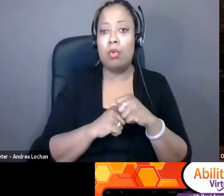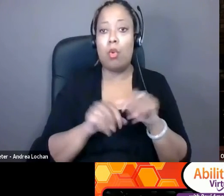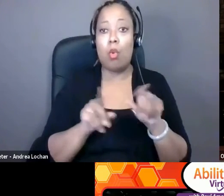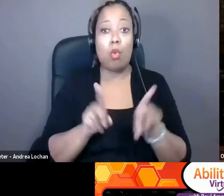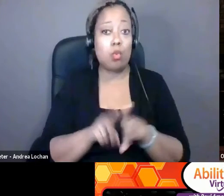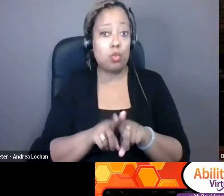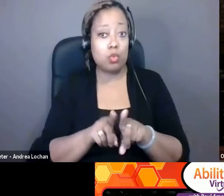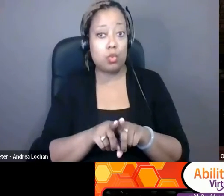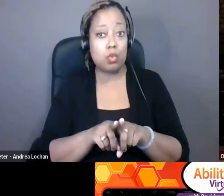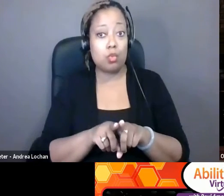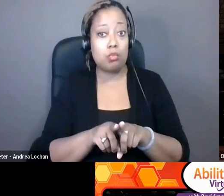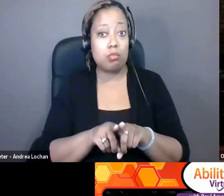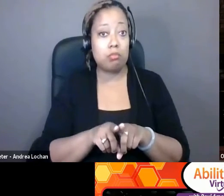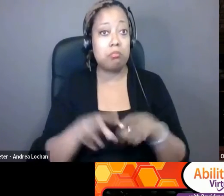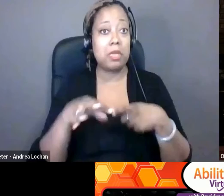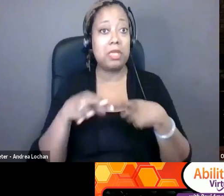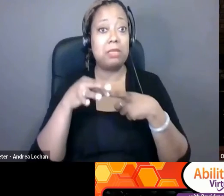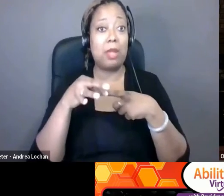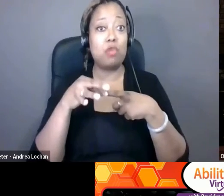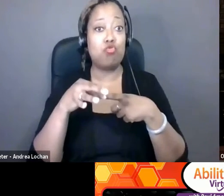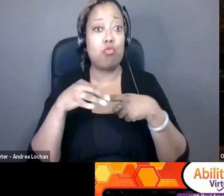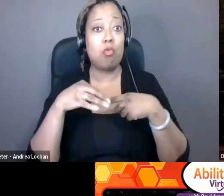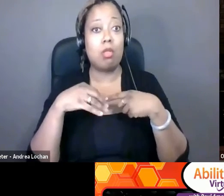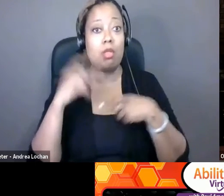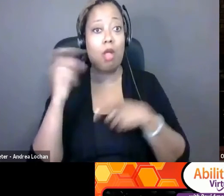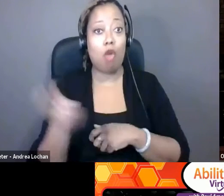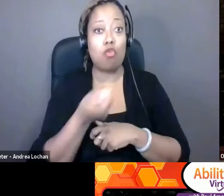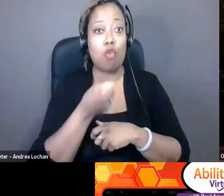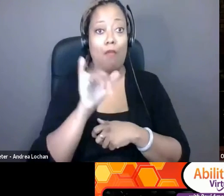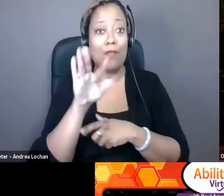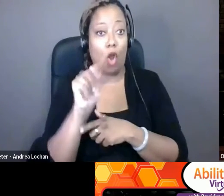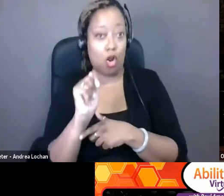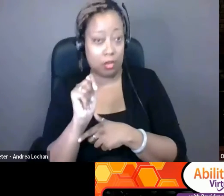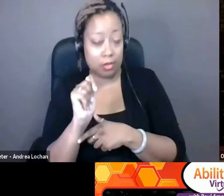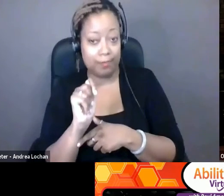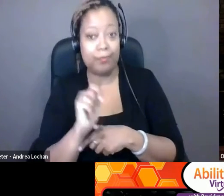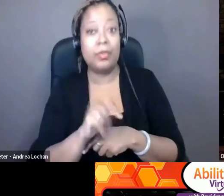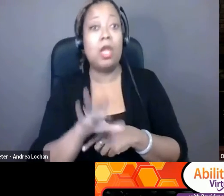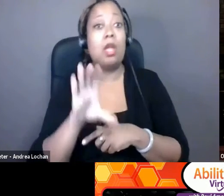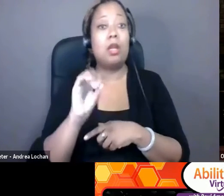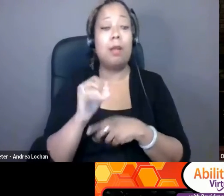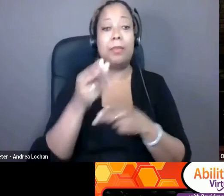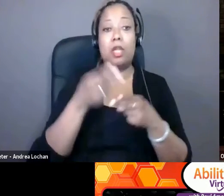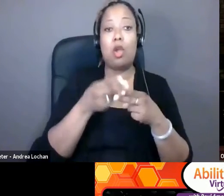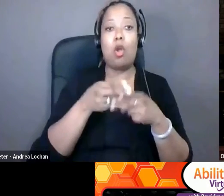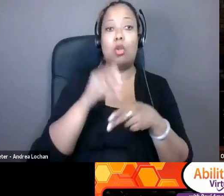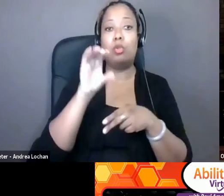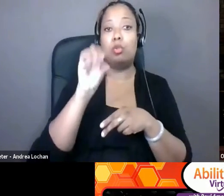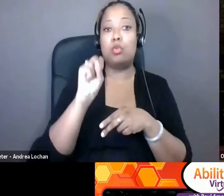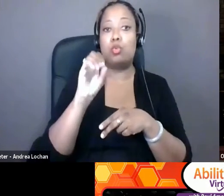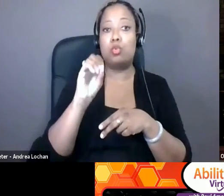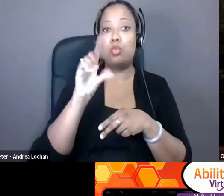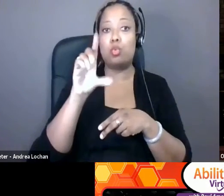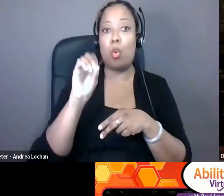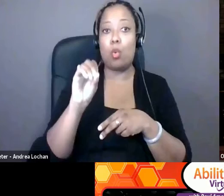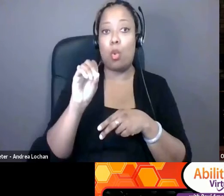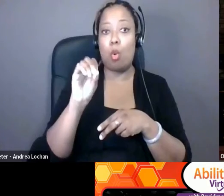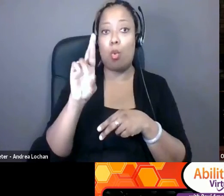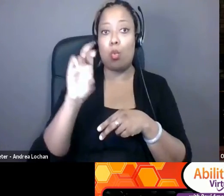also specialized golf carts that are modified. There's a company called Solo Rider, which is here in the